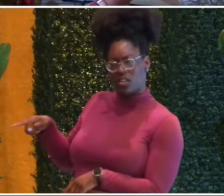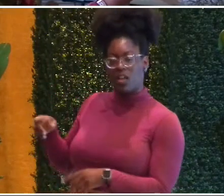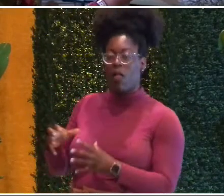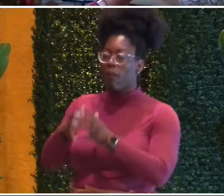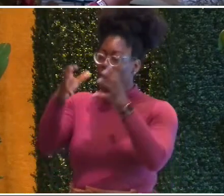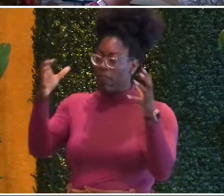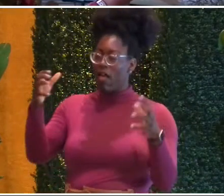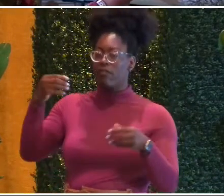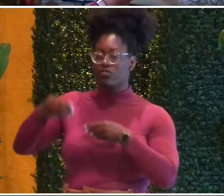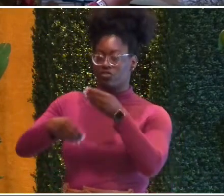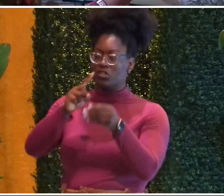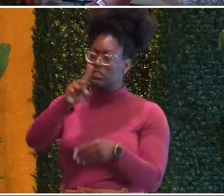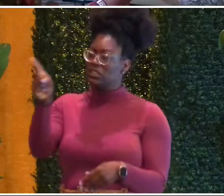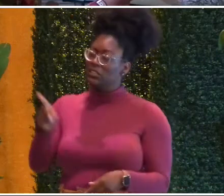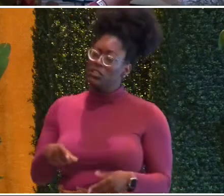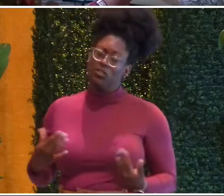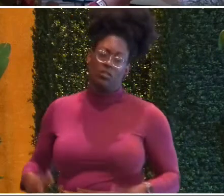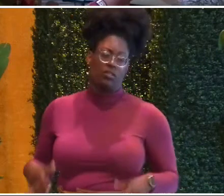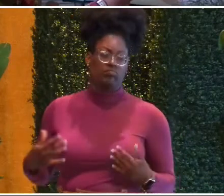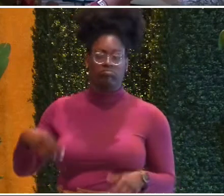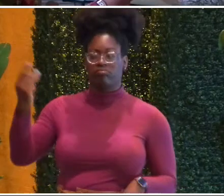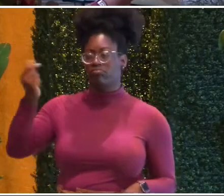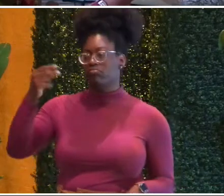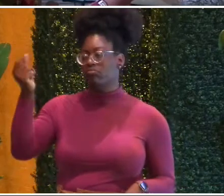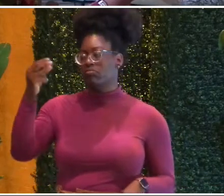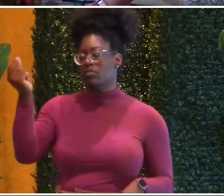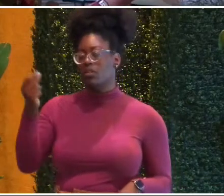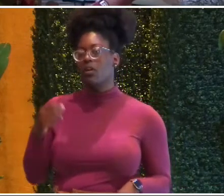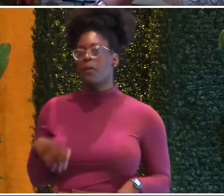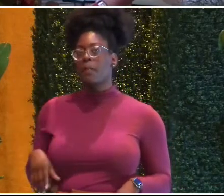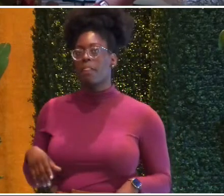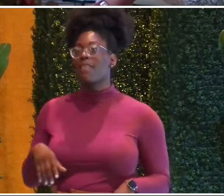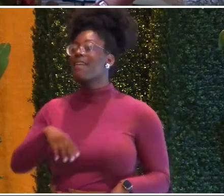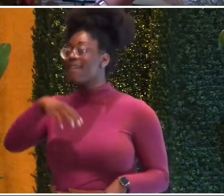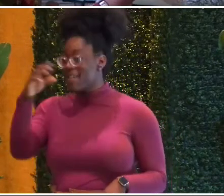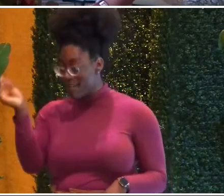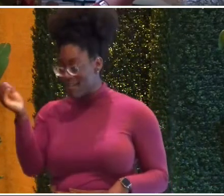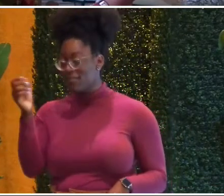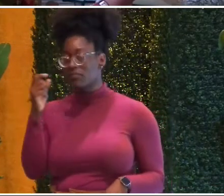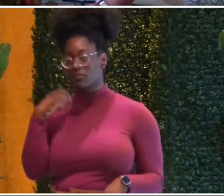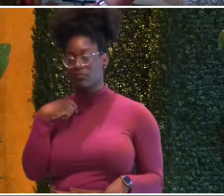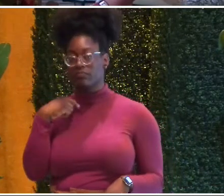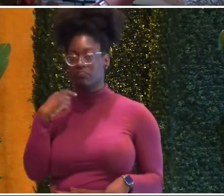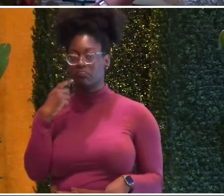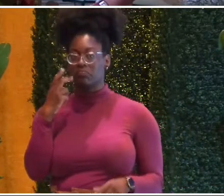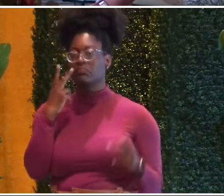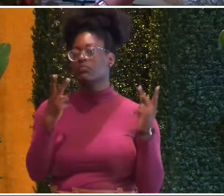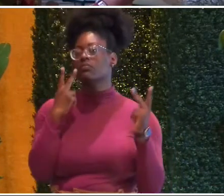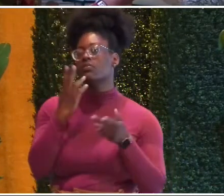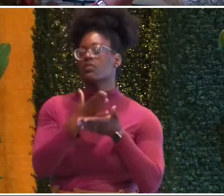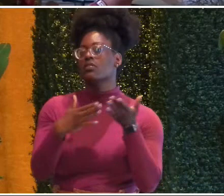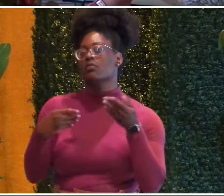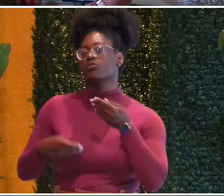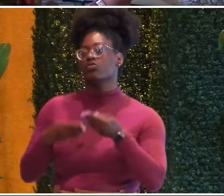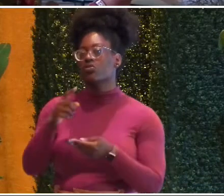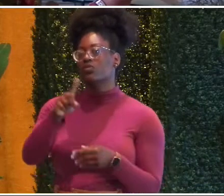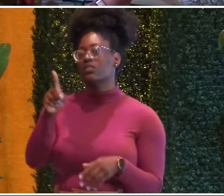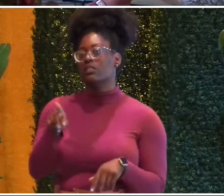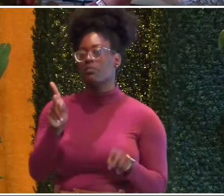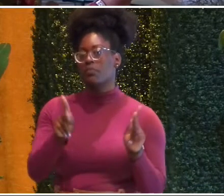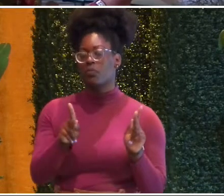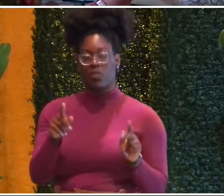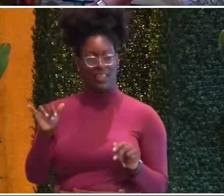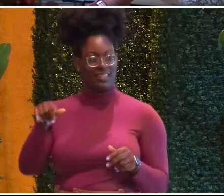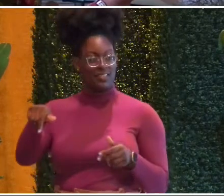I'm also seeing a significant chunk of Gen Z, and I think we've seen someone this week who decided to cozy up